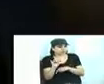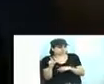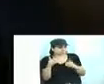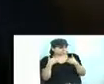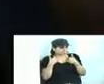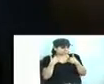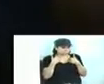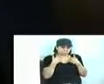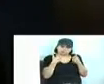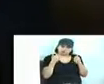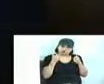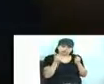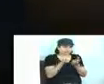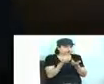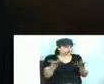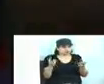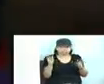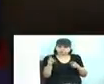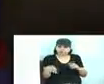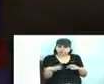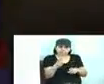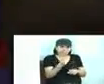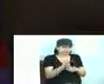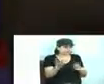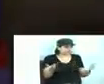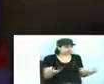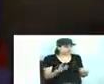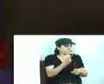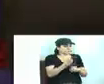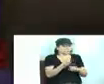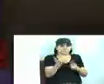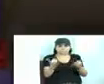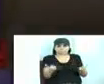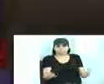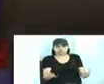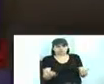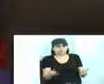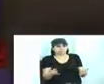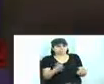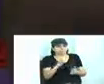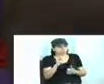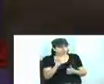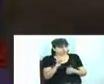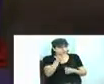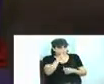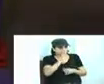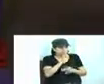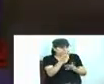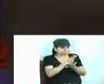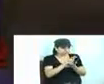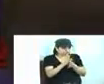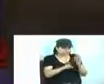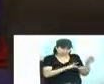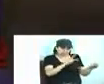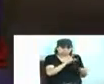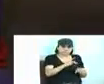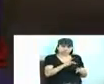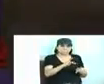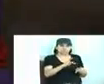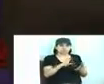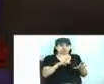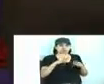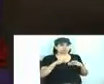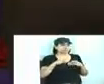we need right here, right now, to be God's holy people, embracing this vision and doing